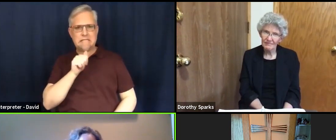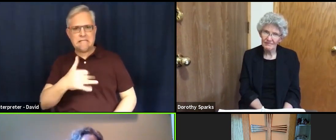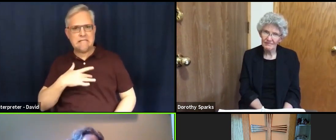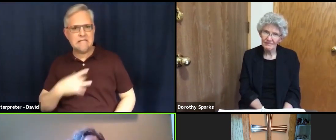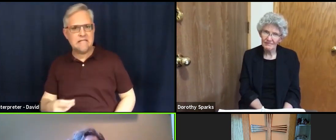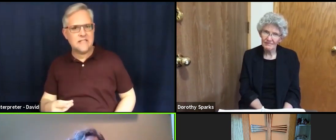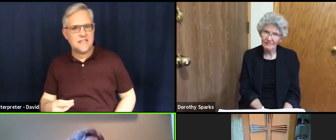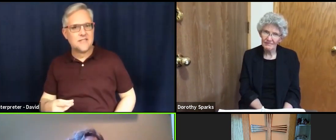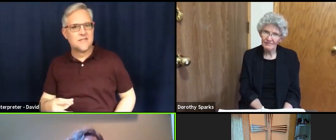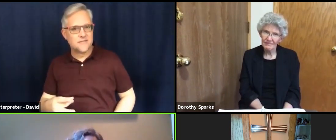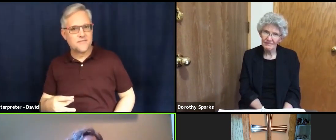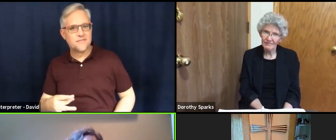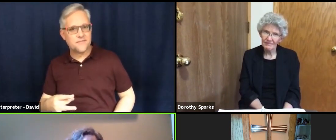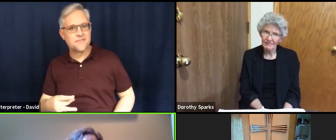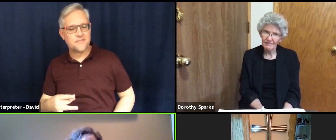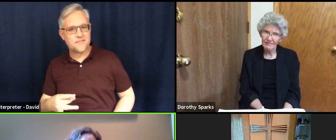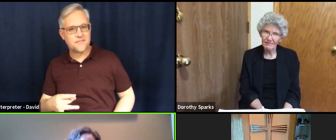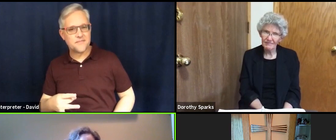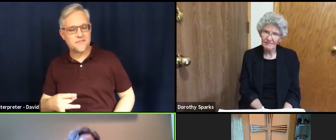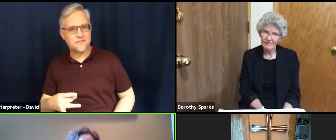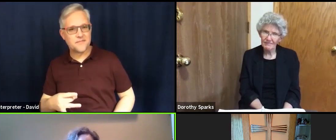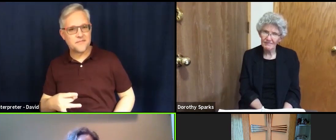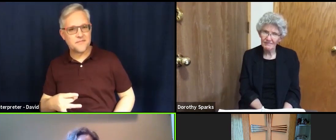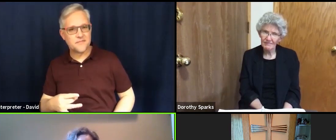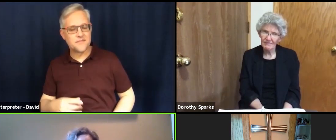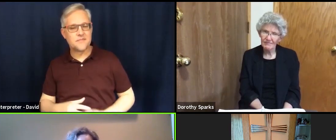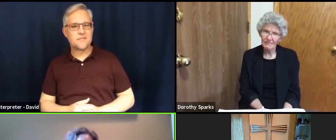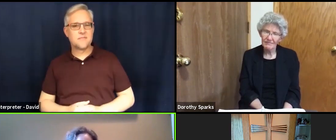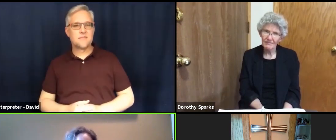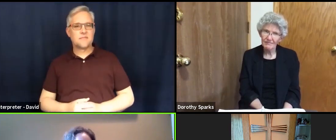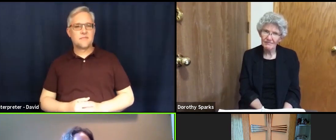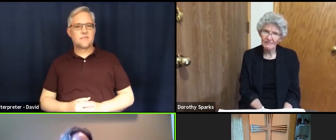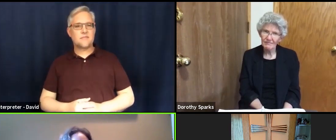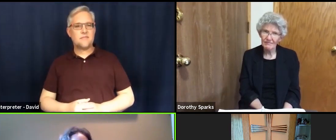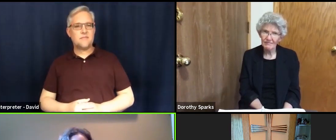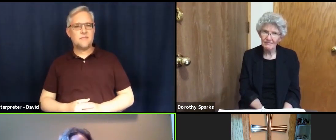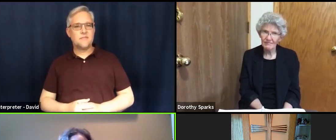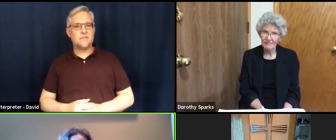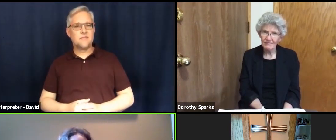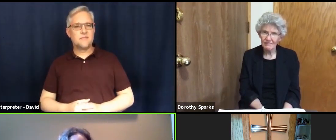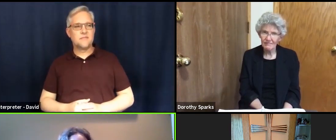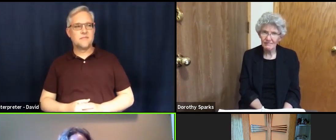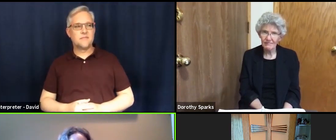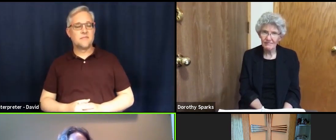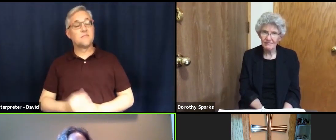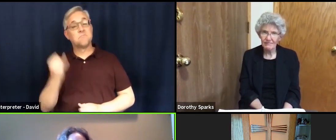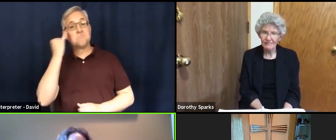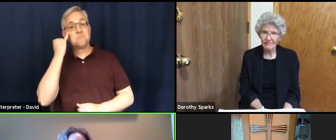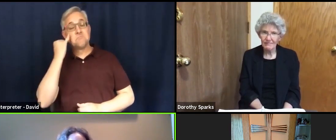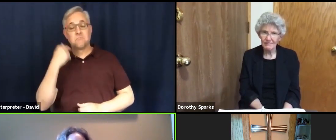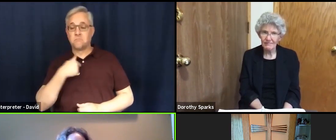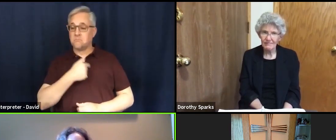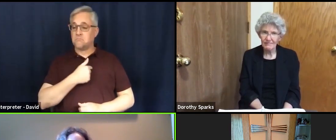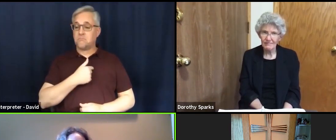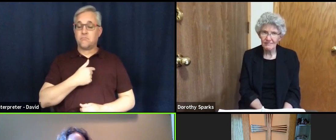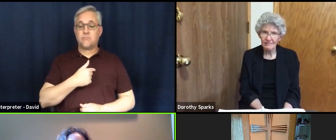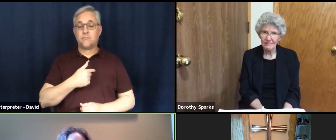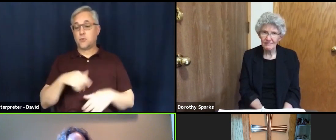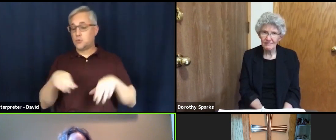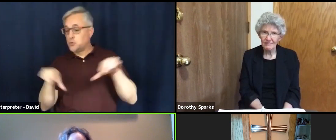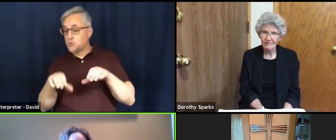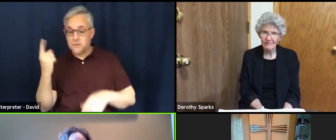It does not feel good when we realize that we've been wrong and we feel convicted or